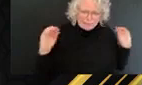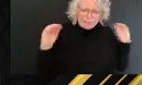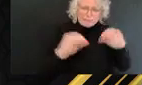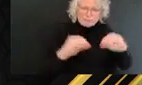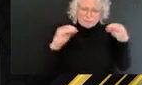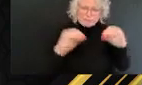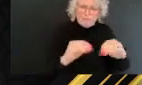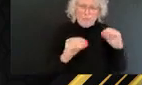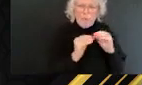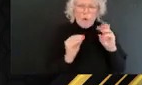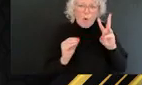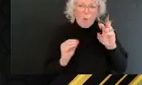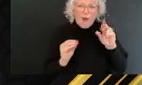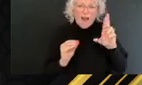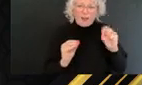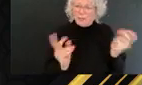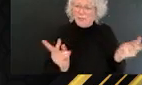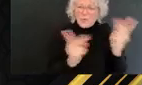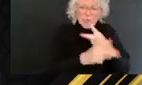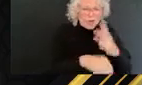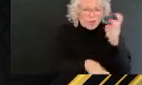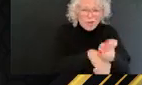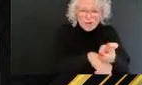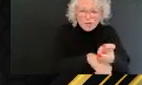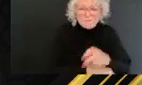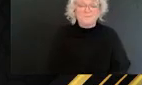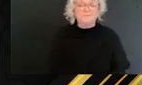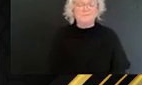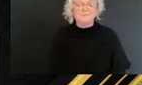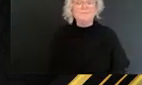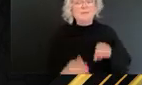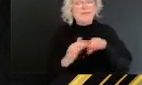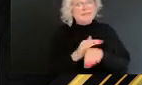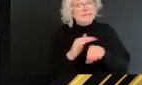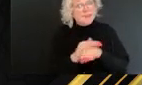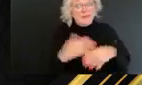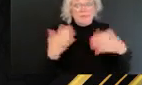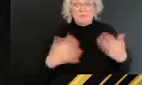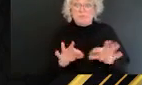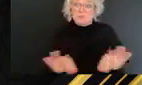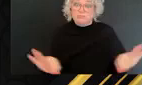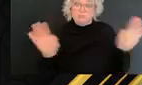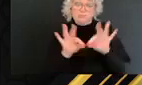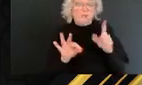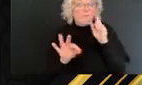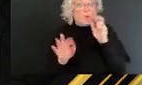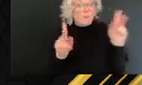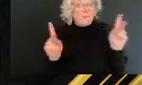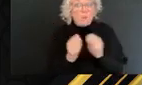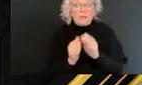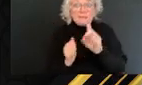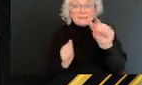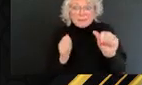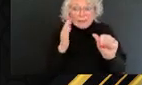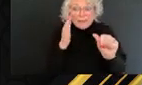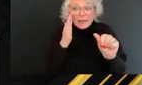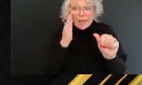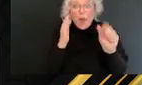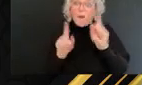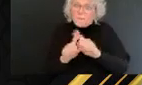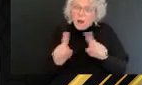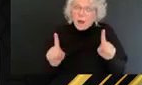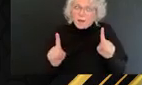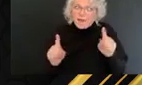wiring. Accessibility, of course, is critical for people with disabilities, but also has